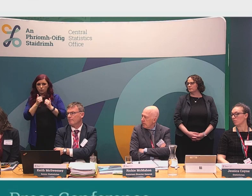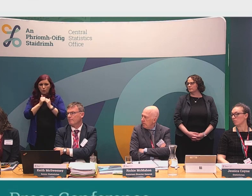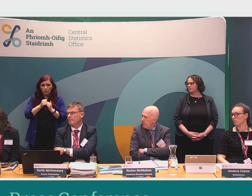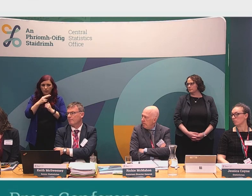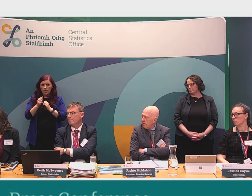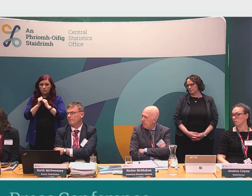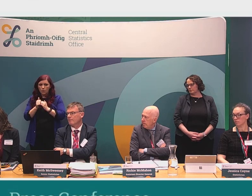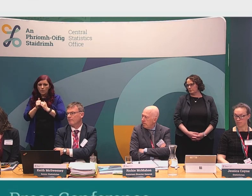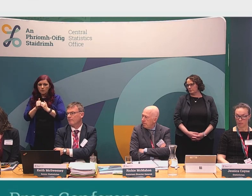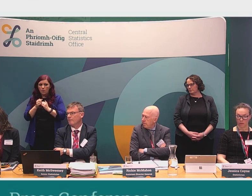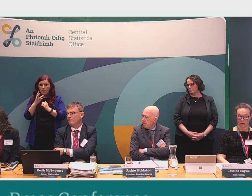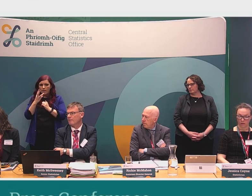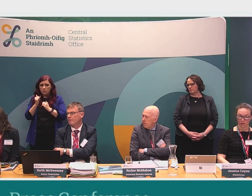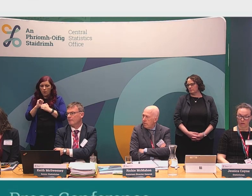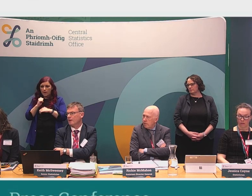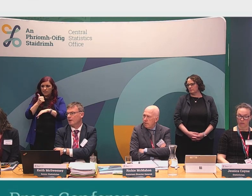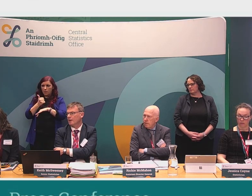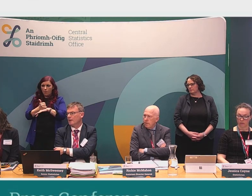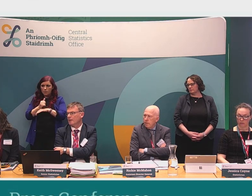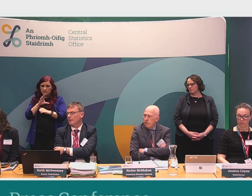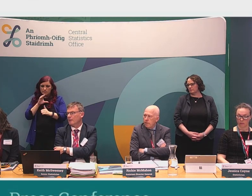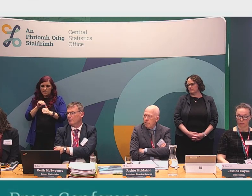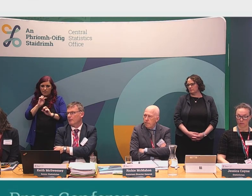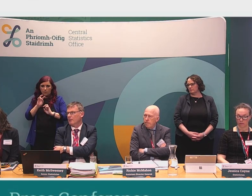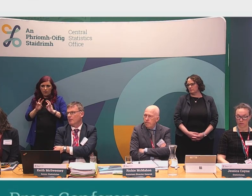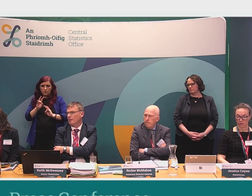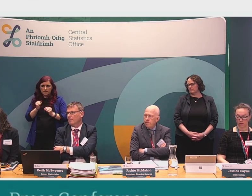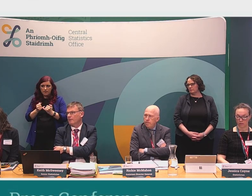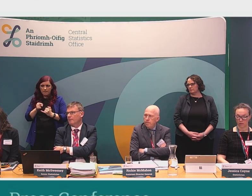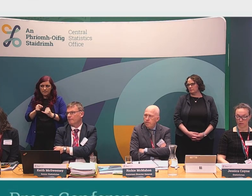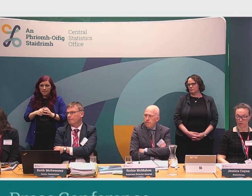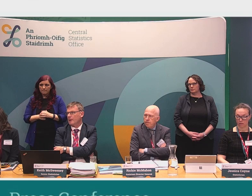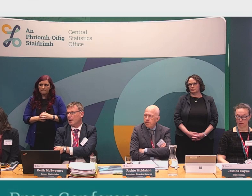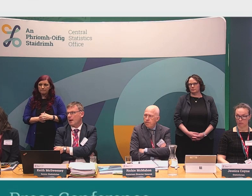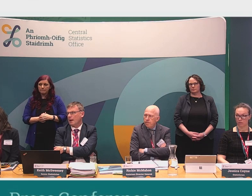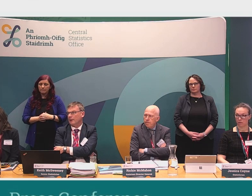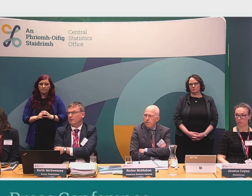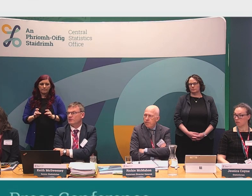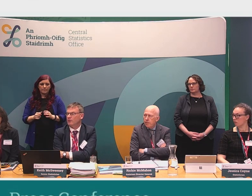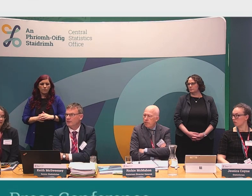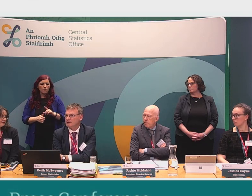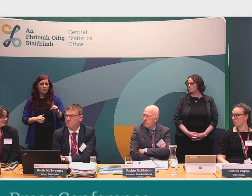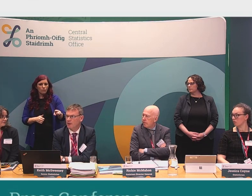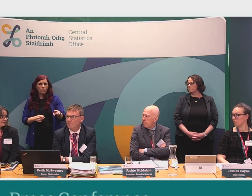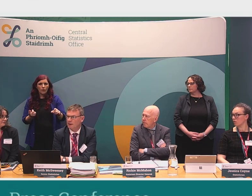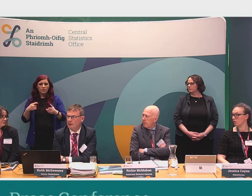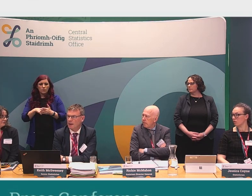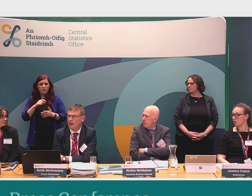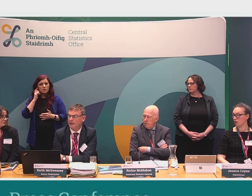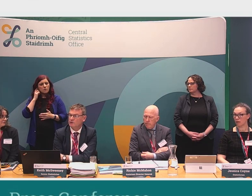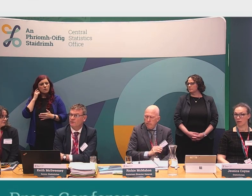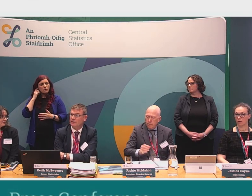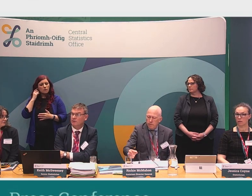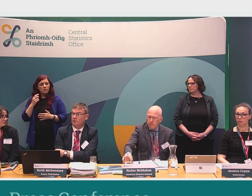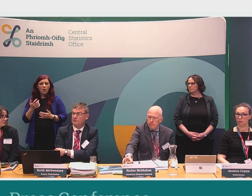that from other surveys as well and other international data sets on this. And also, there's probably an